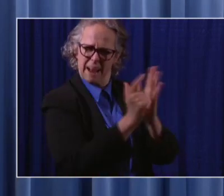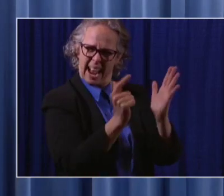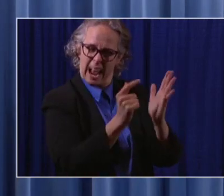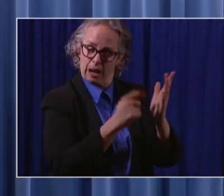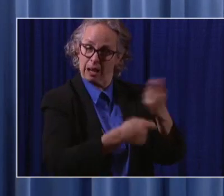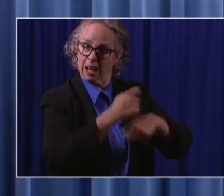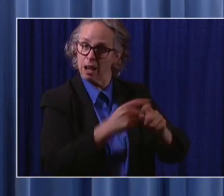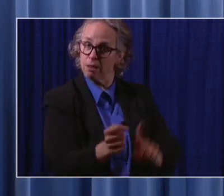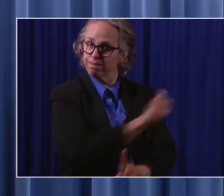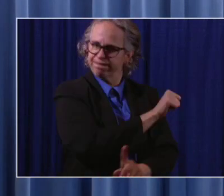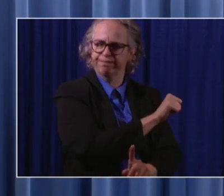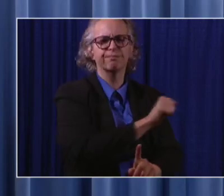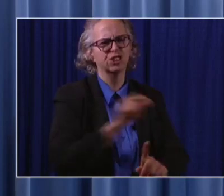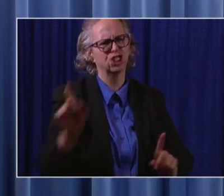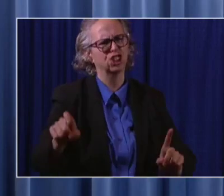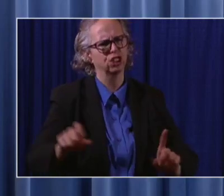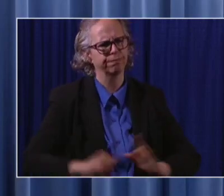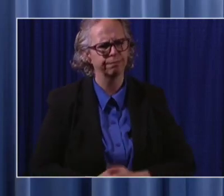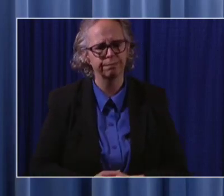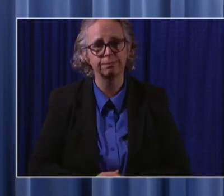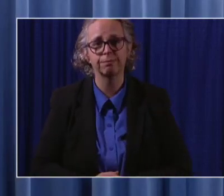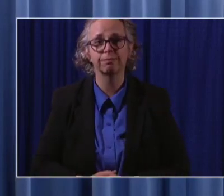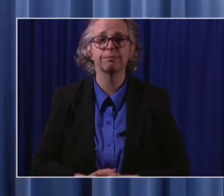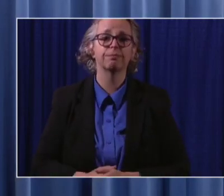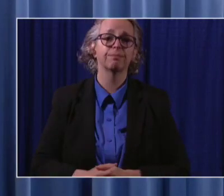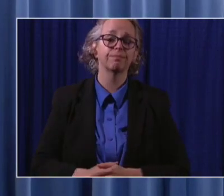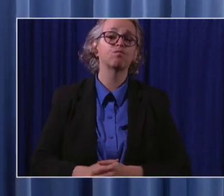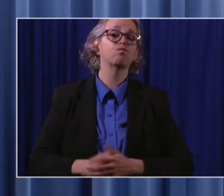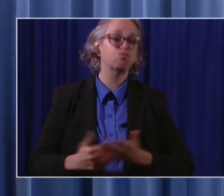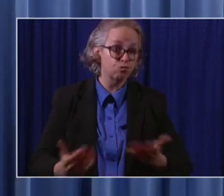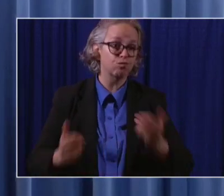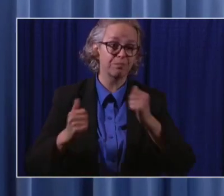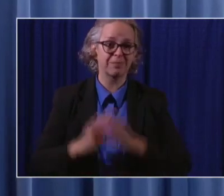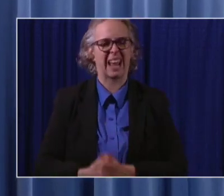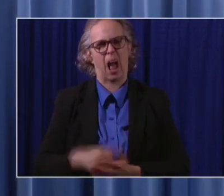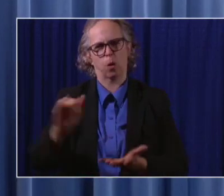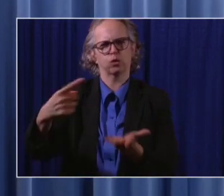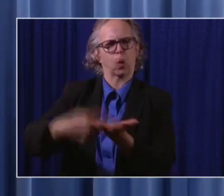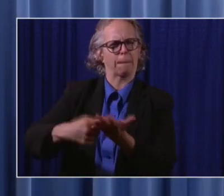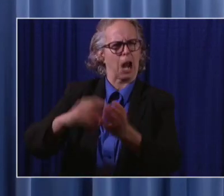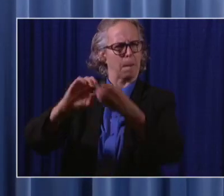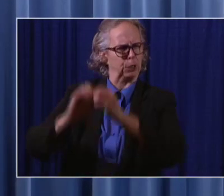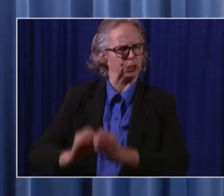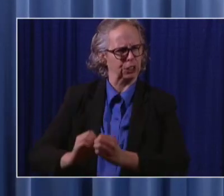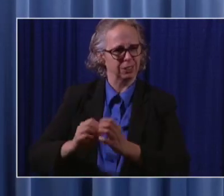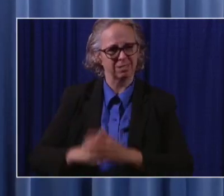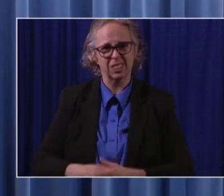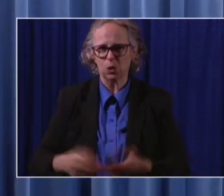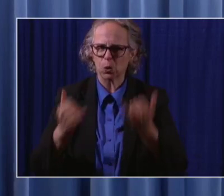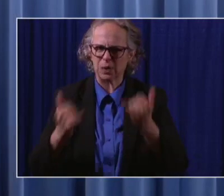Let's turn to today's data. Today, unfortunately,